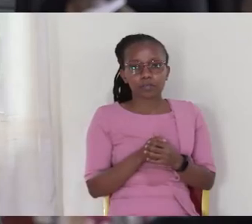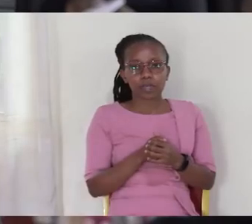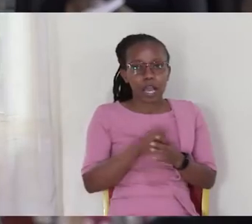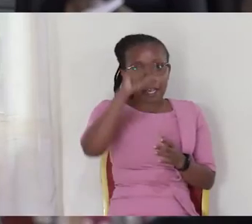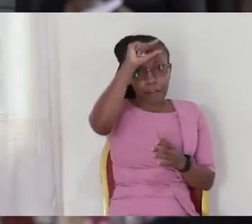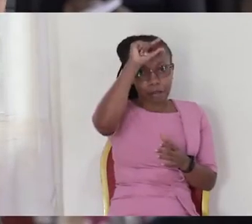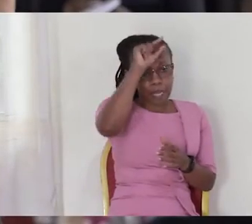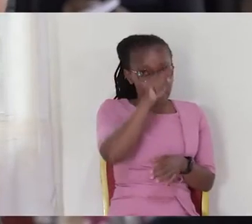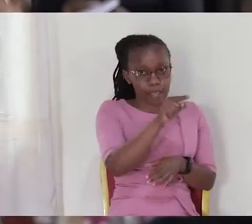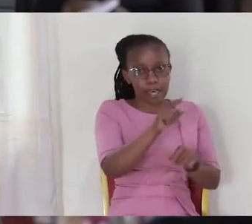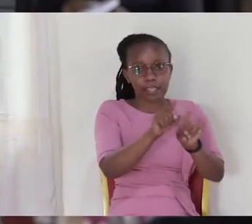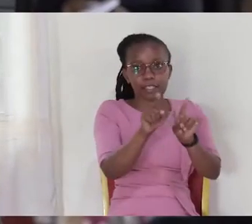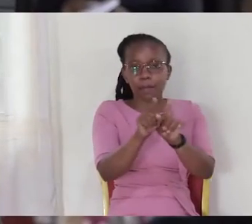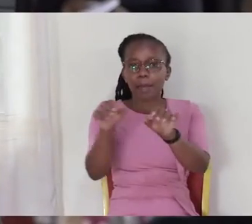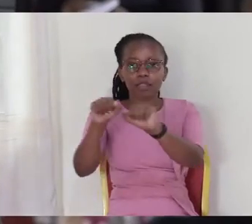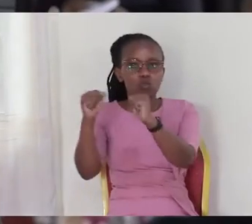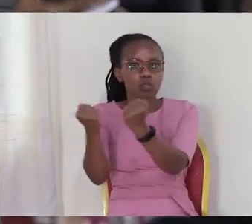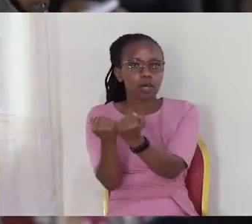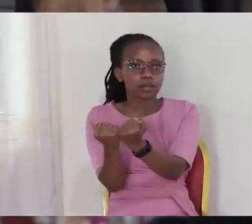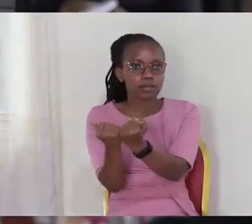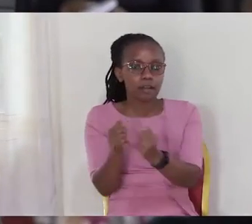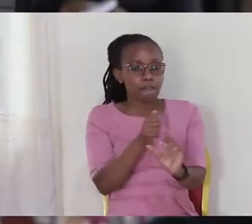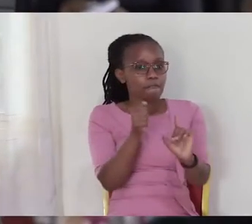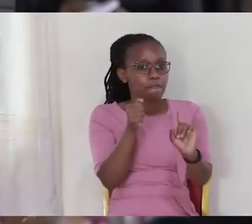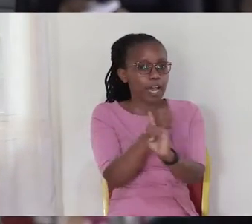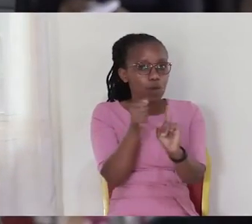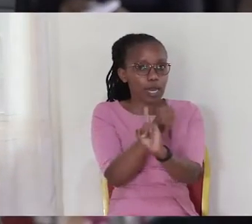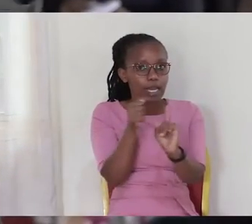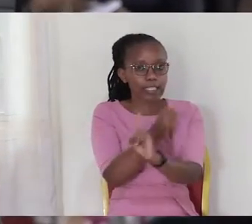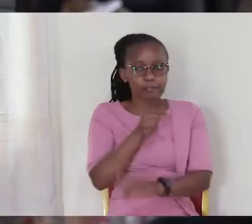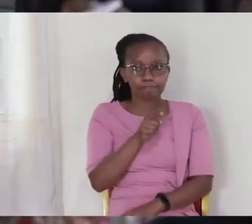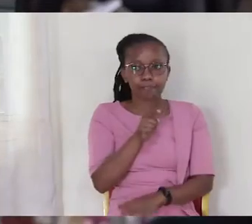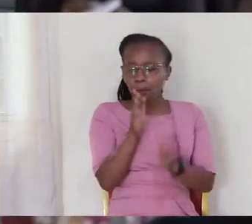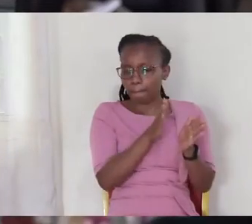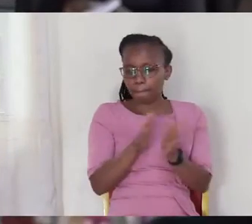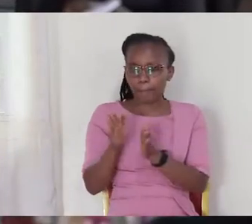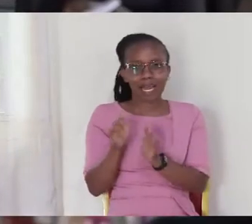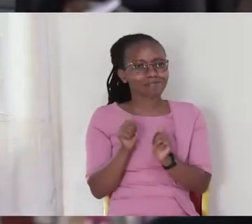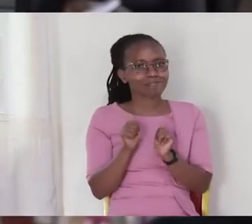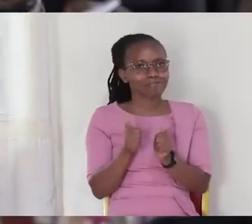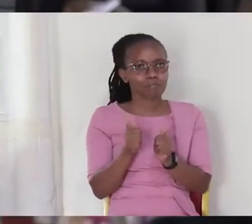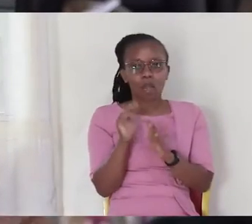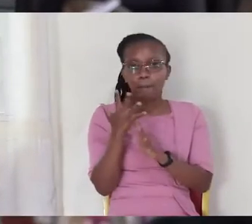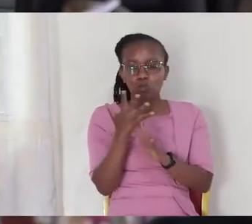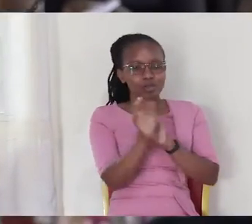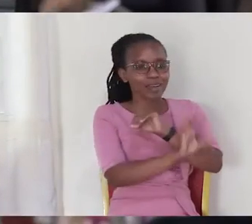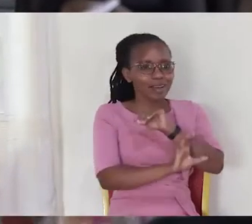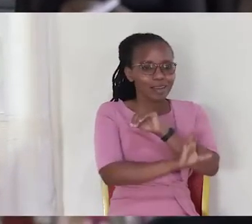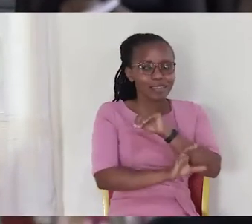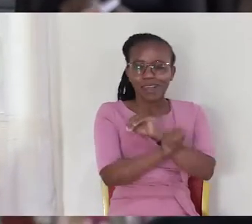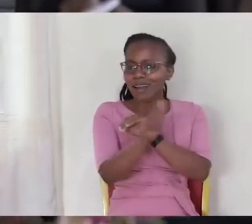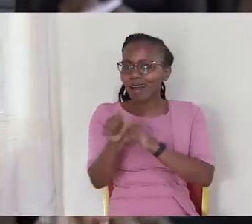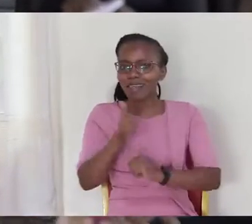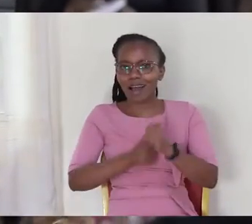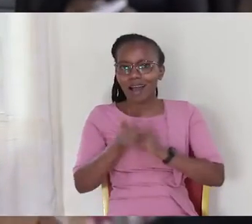government and also from the civil society. This kind of violence is so well coordinated between the state and the non-state actors